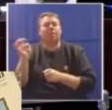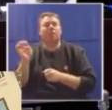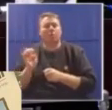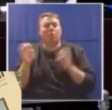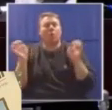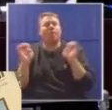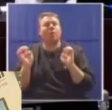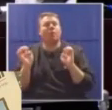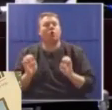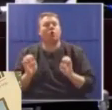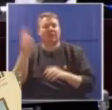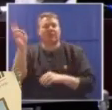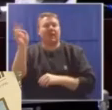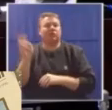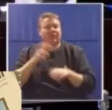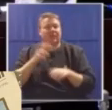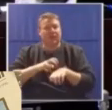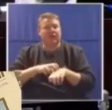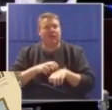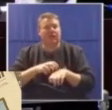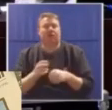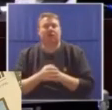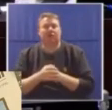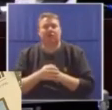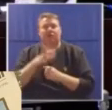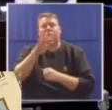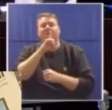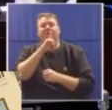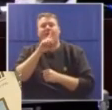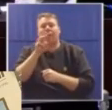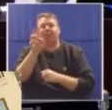needed emergency power of some 3,000 megawatt, I said.